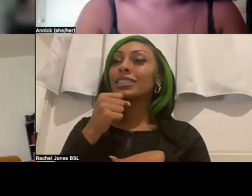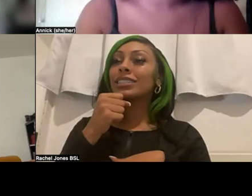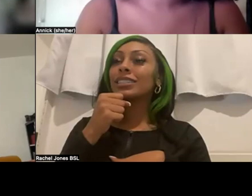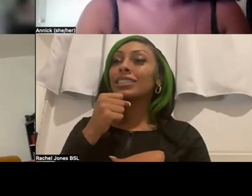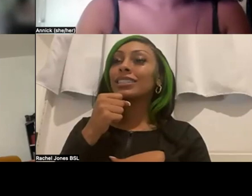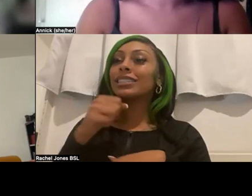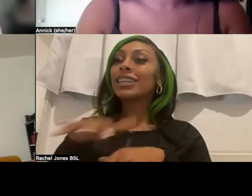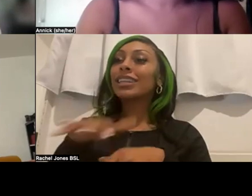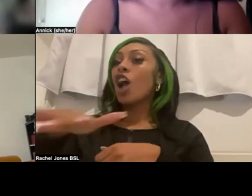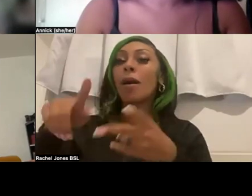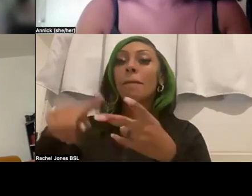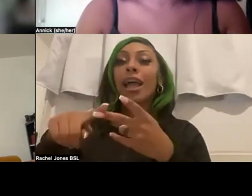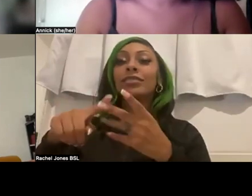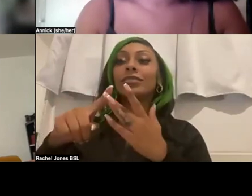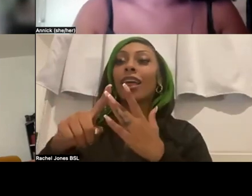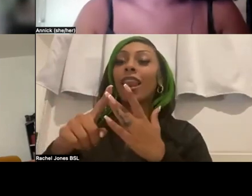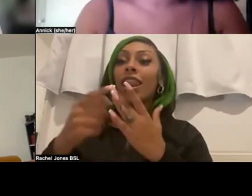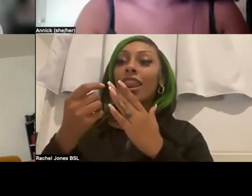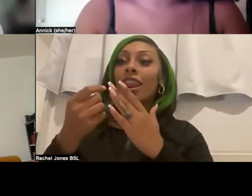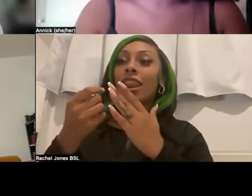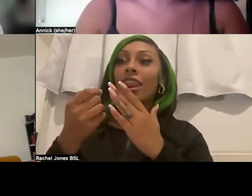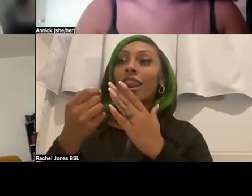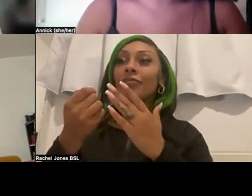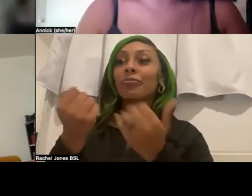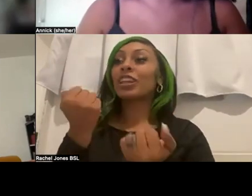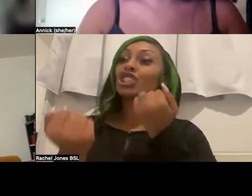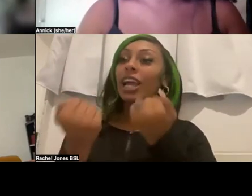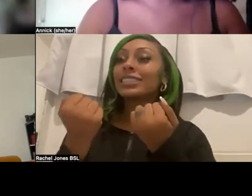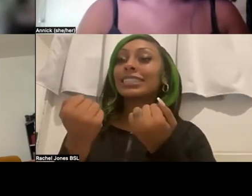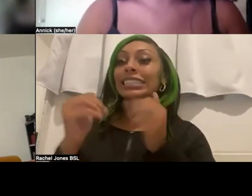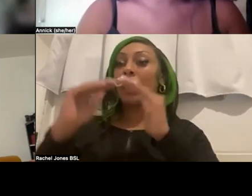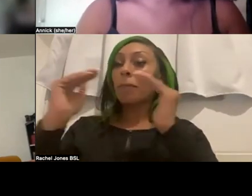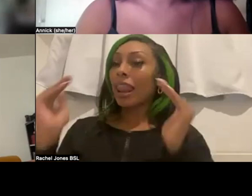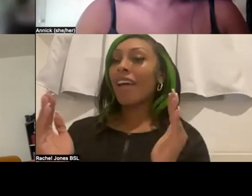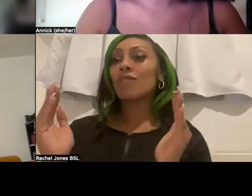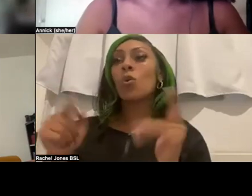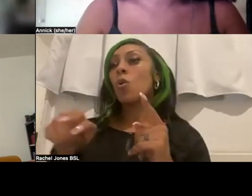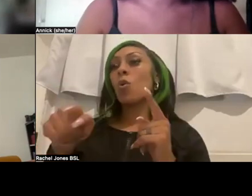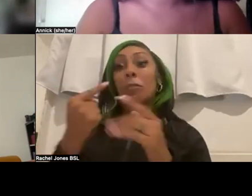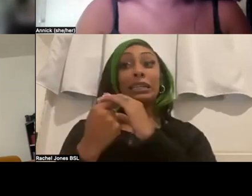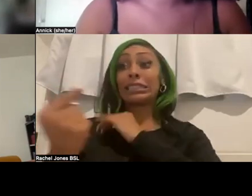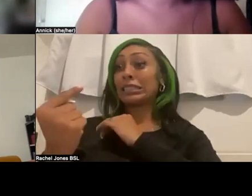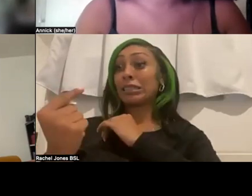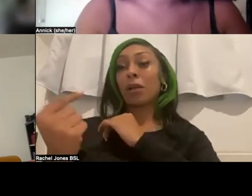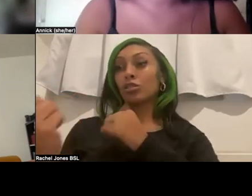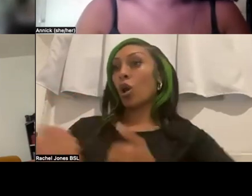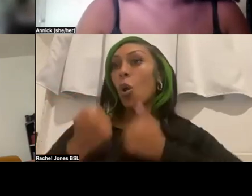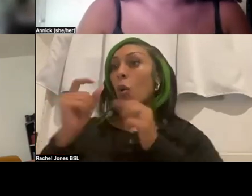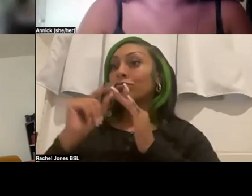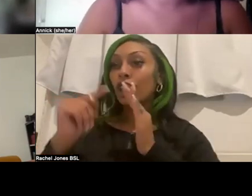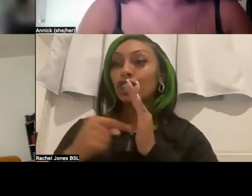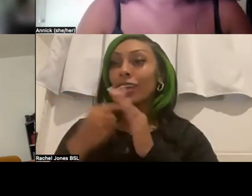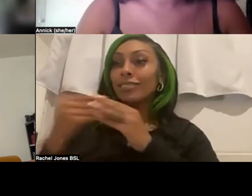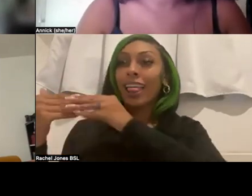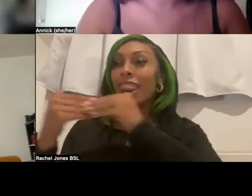platform, but it is independent in the sense of, like, it is its own project that is entirely led